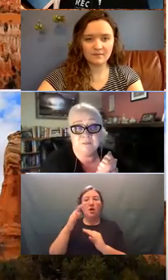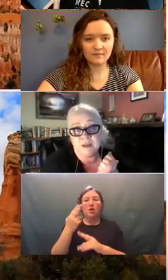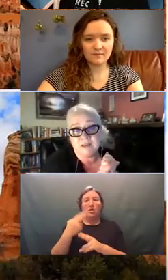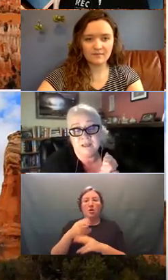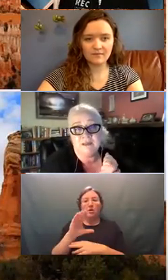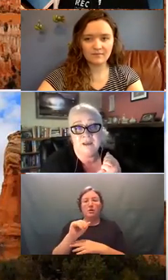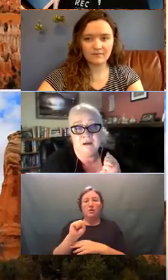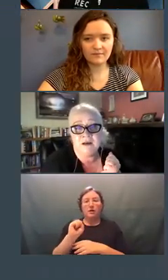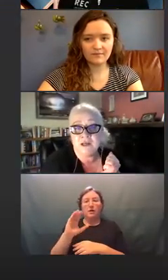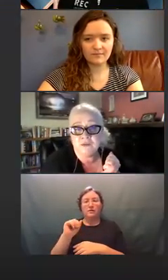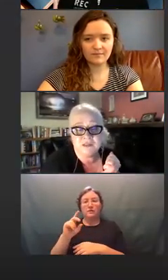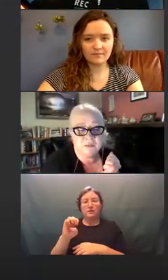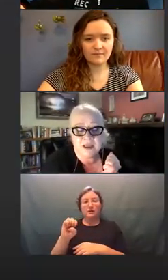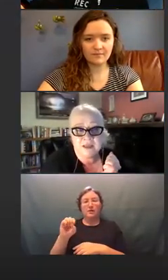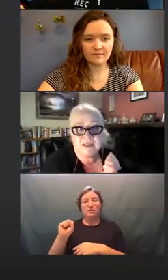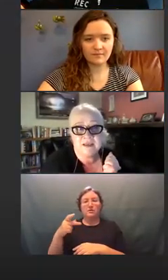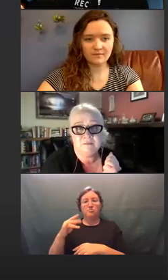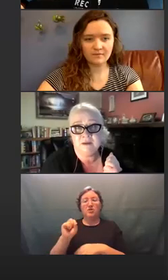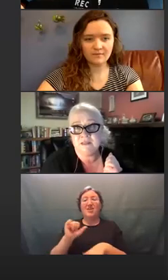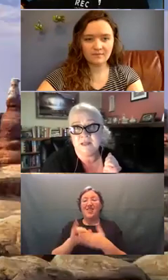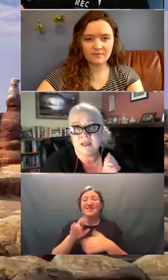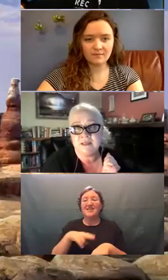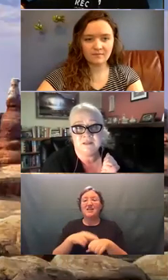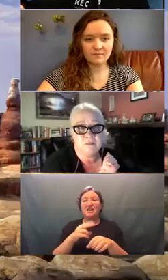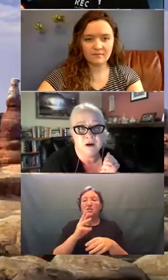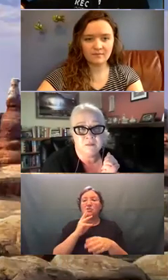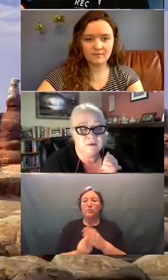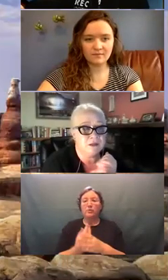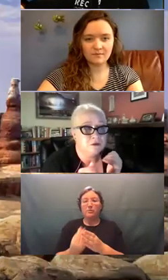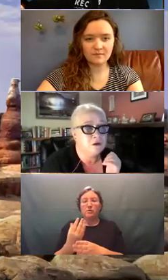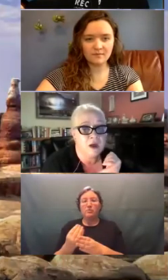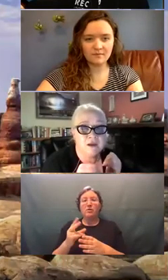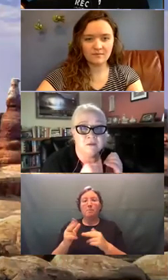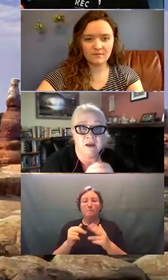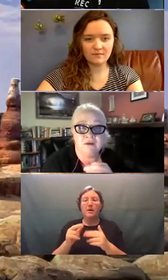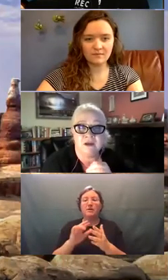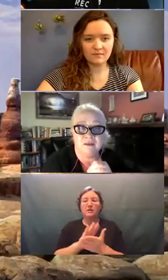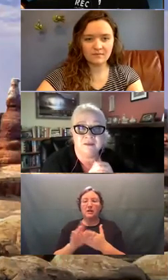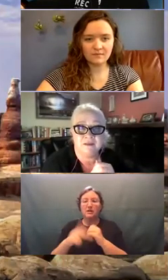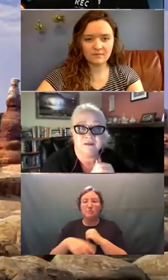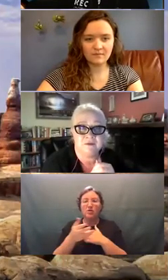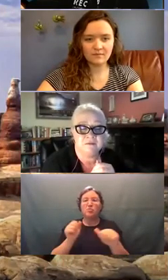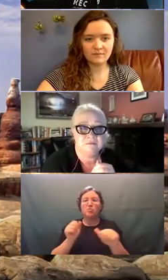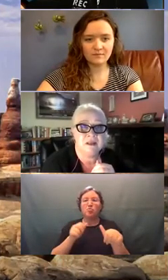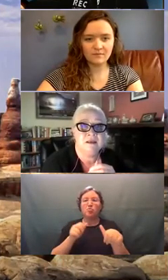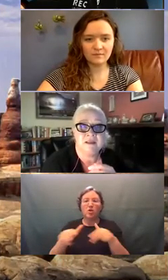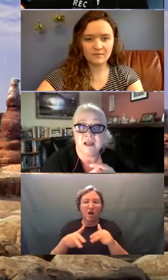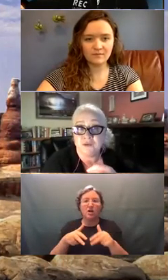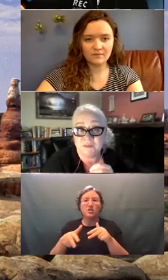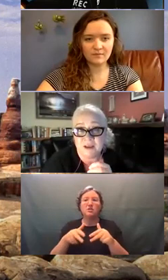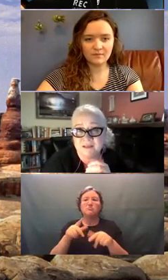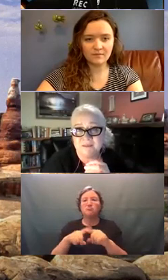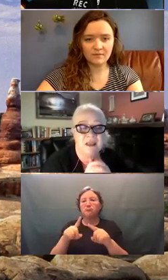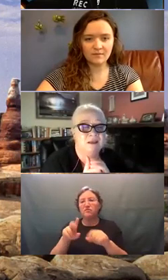Cascade Springs, and they are natural springs. They've built a nice little park around it. You can go hike around all of the different